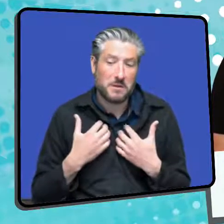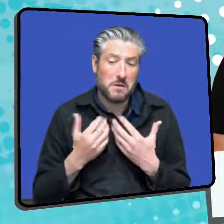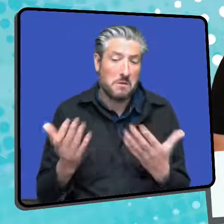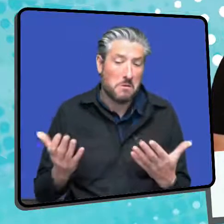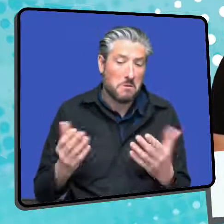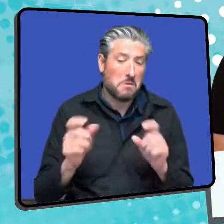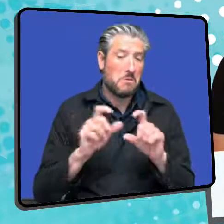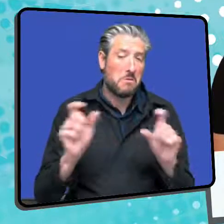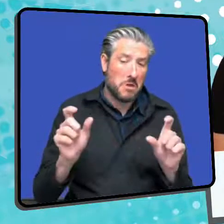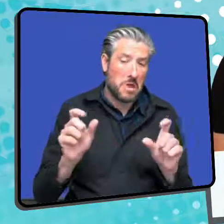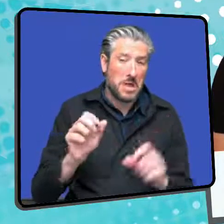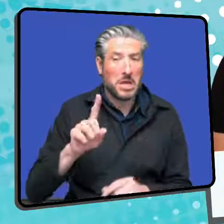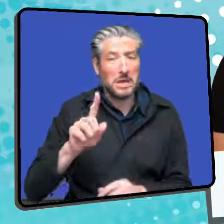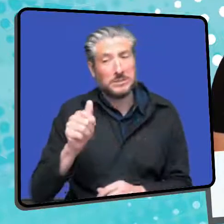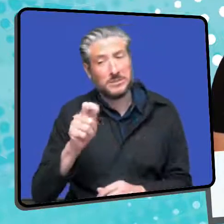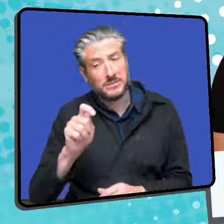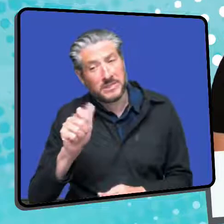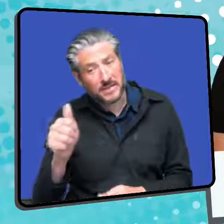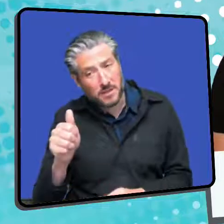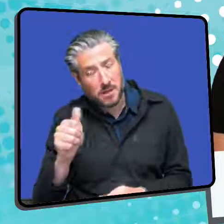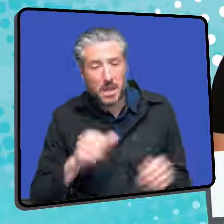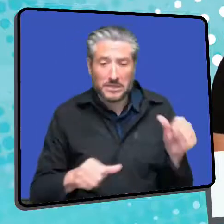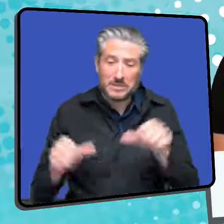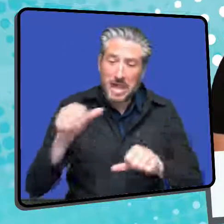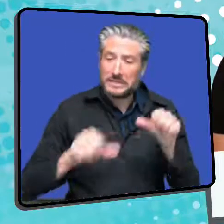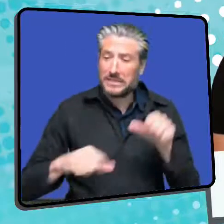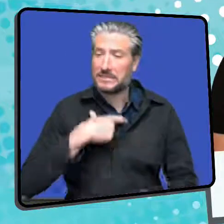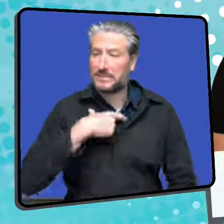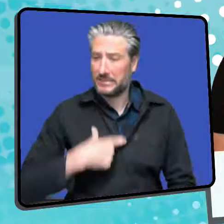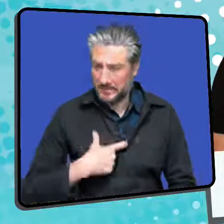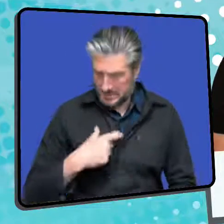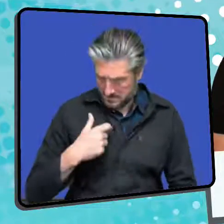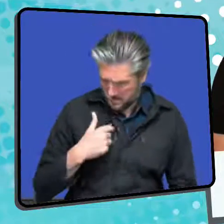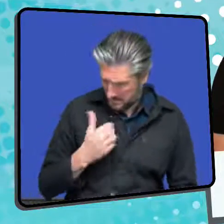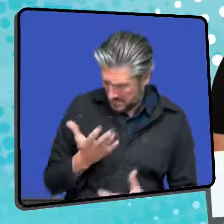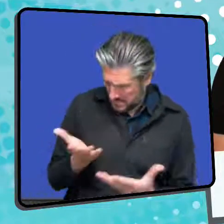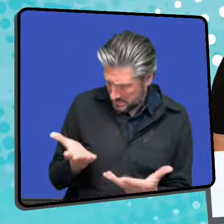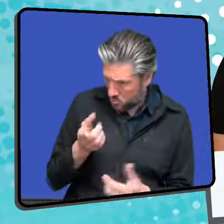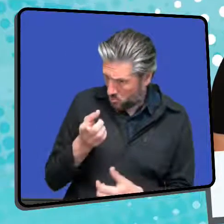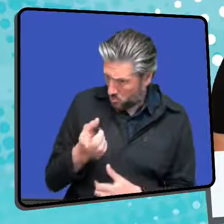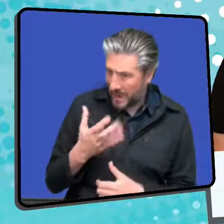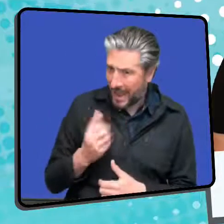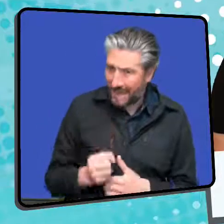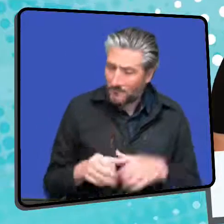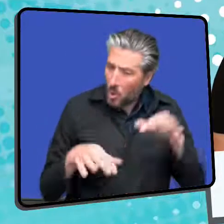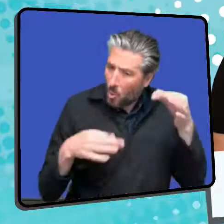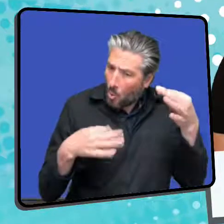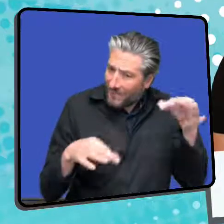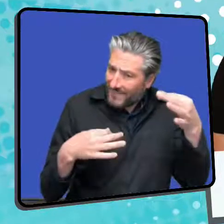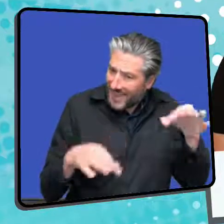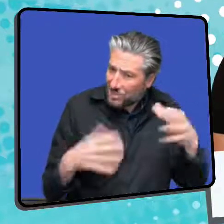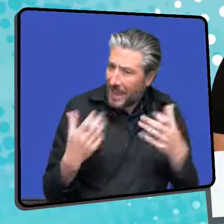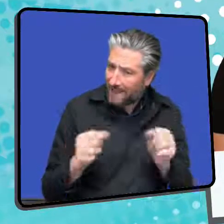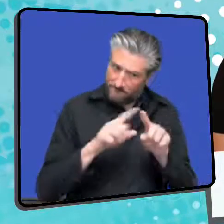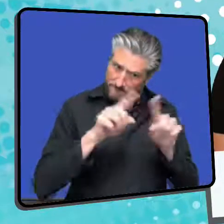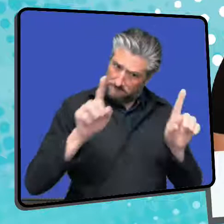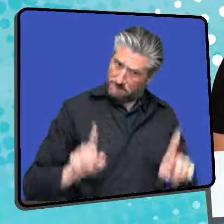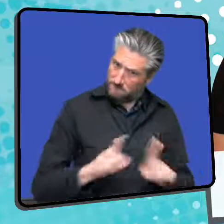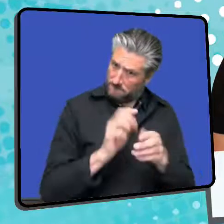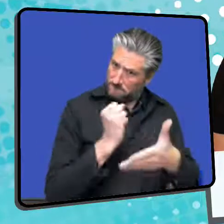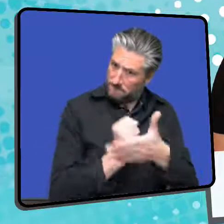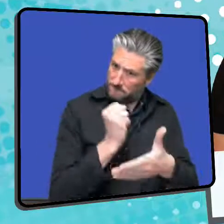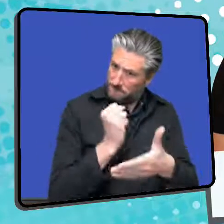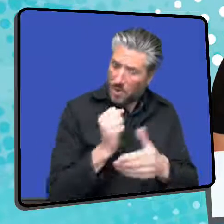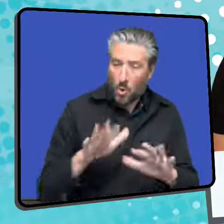makes you a data scientist? Like you said, is it a formal qualification that makes you a data scientist? Is it the fact that you've worked on projects? Is it both?